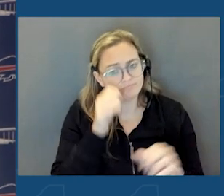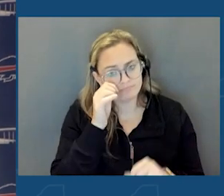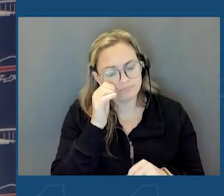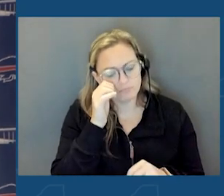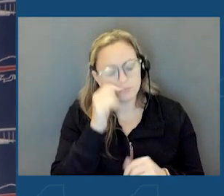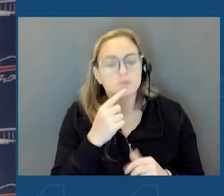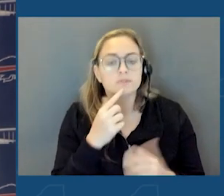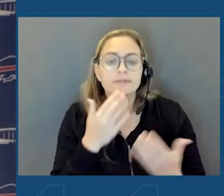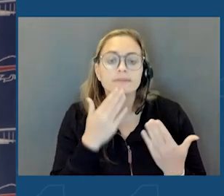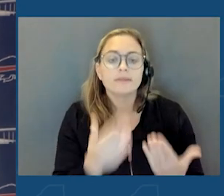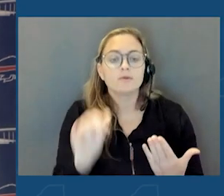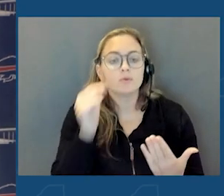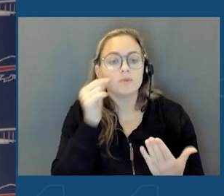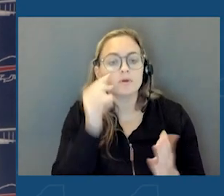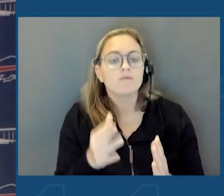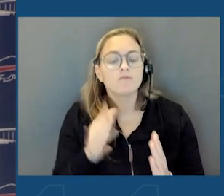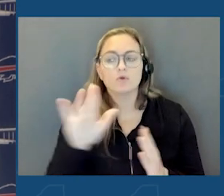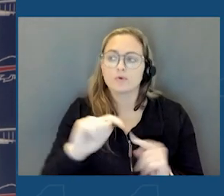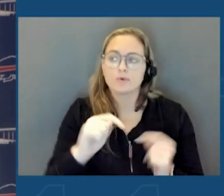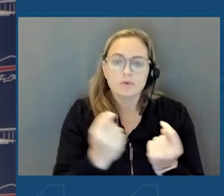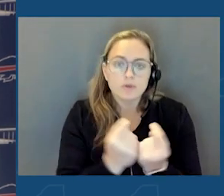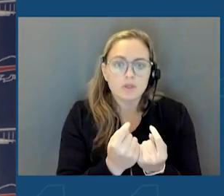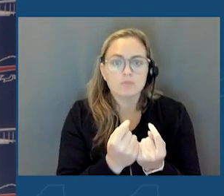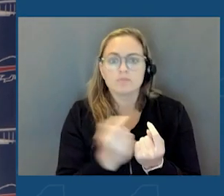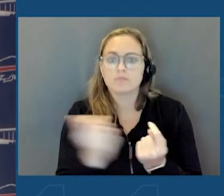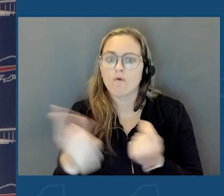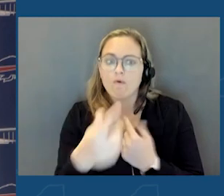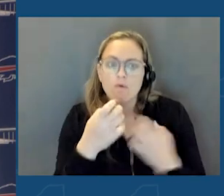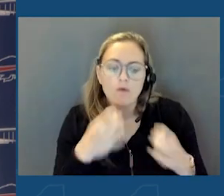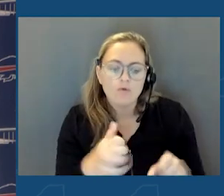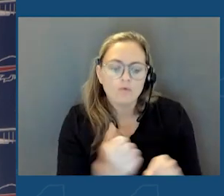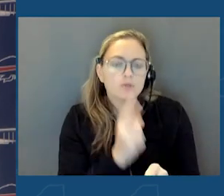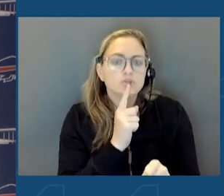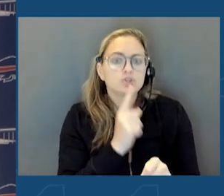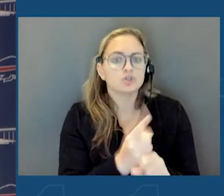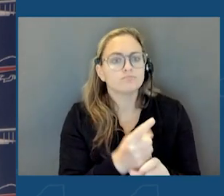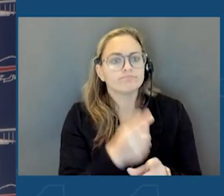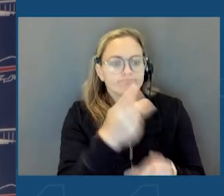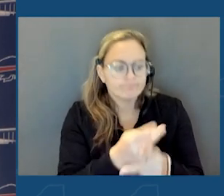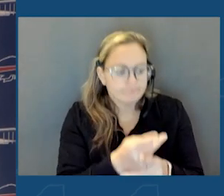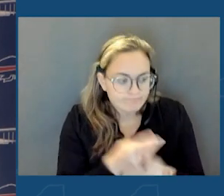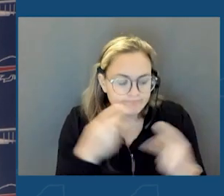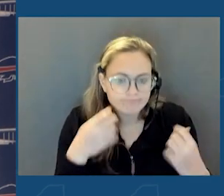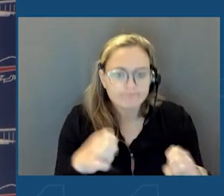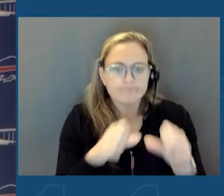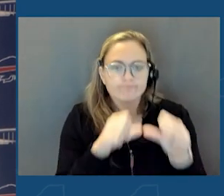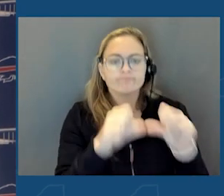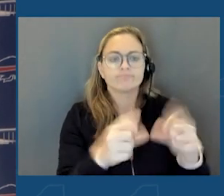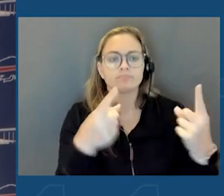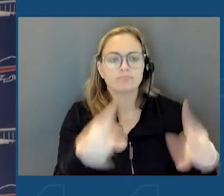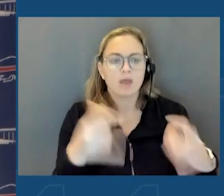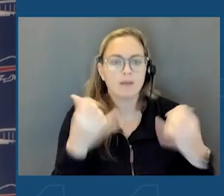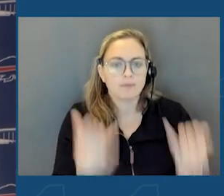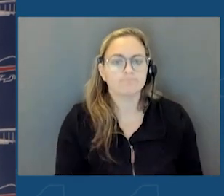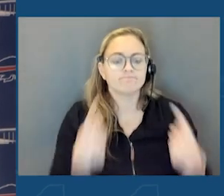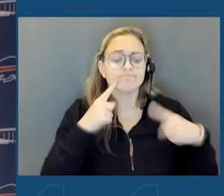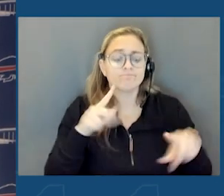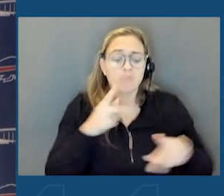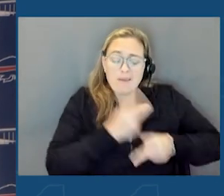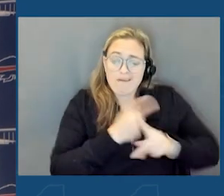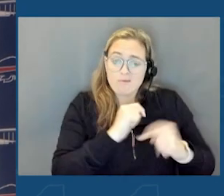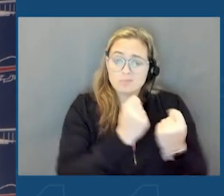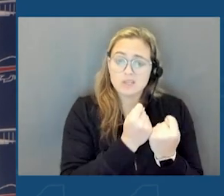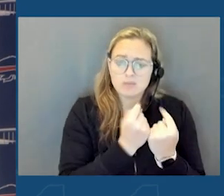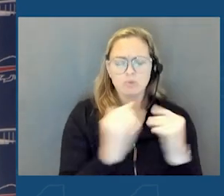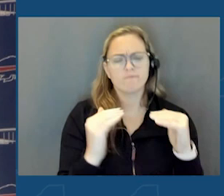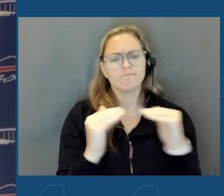the governor and her team for all of their effort to ensure that we got here today and that not only we kept the team, but it is a fair deal.